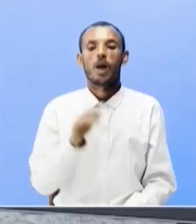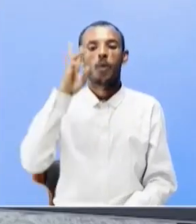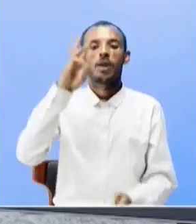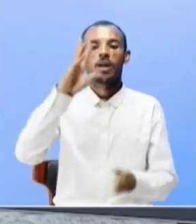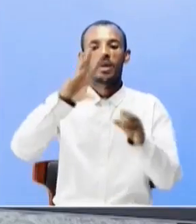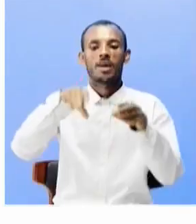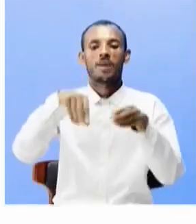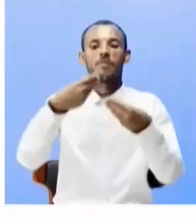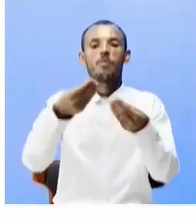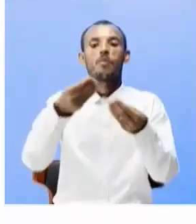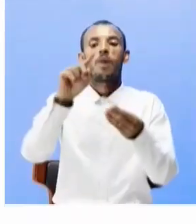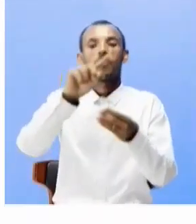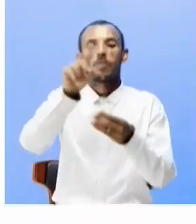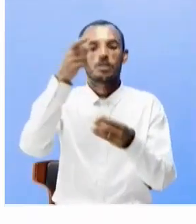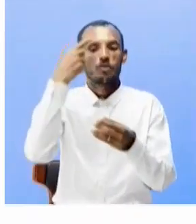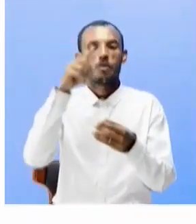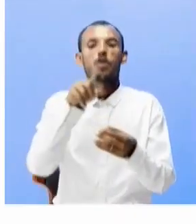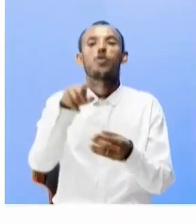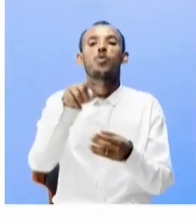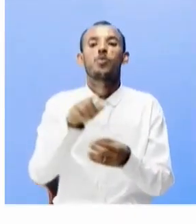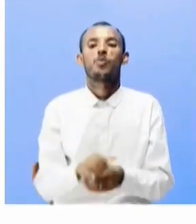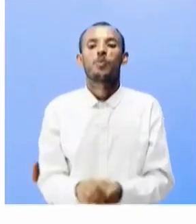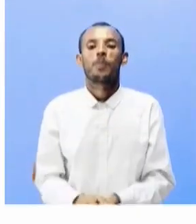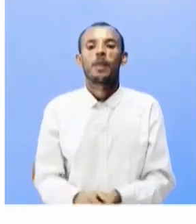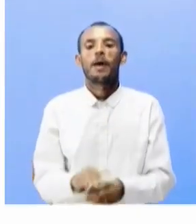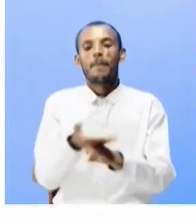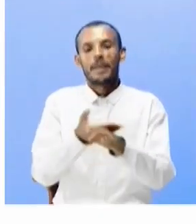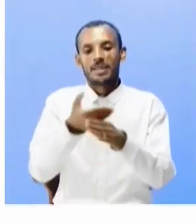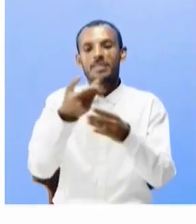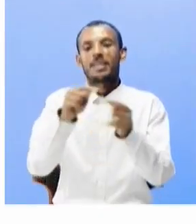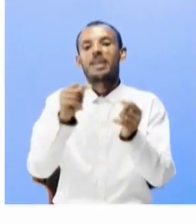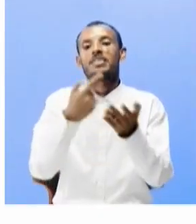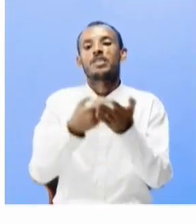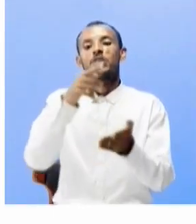one question for you. Please try this one.